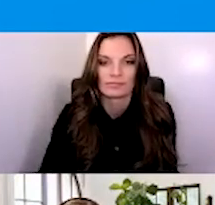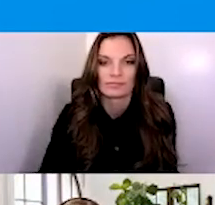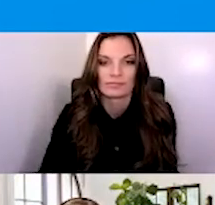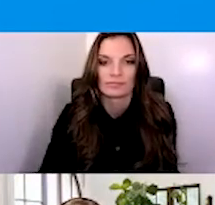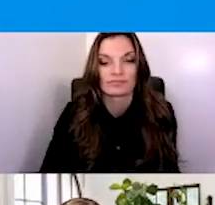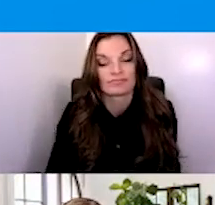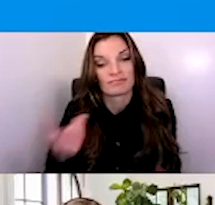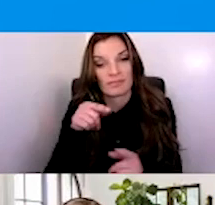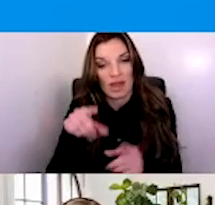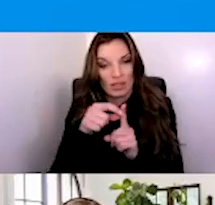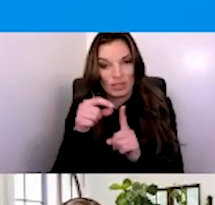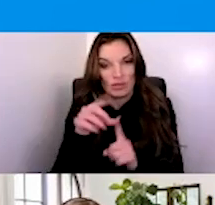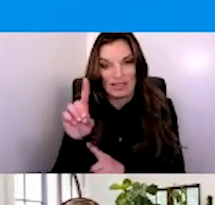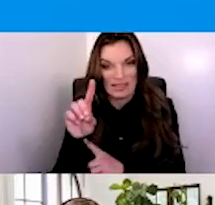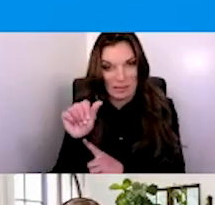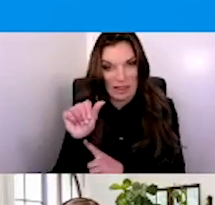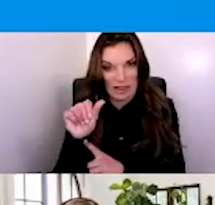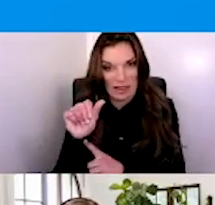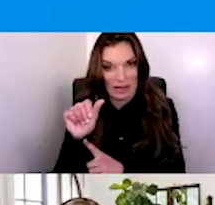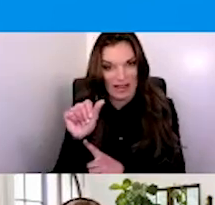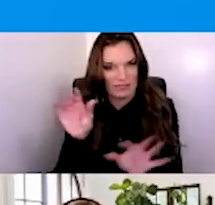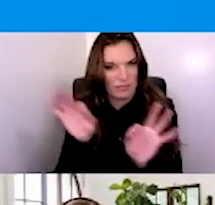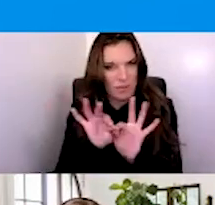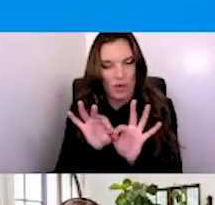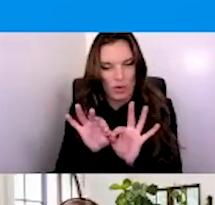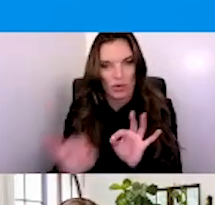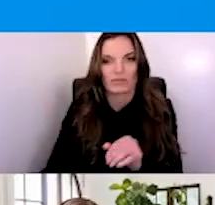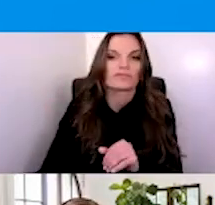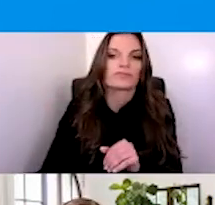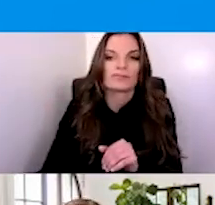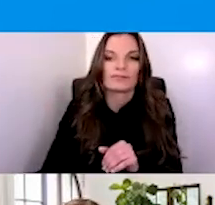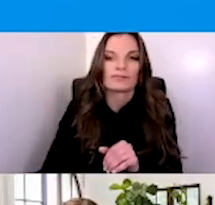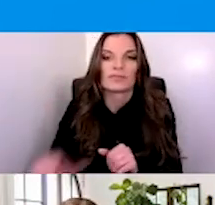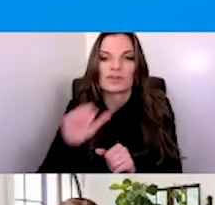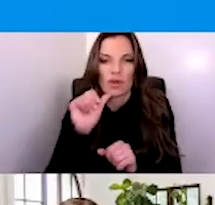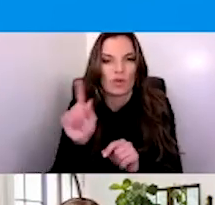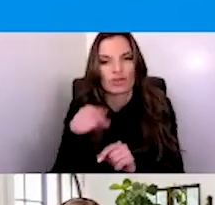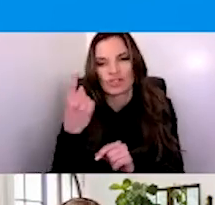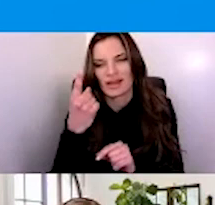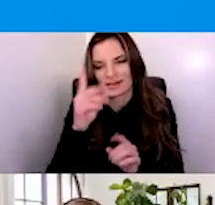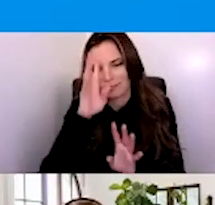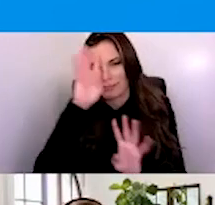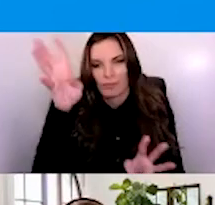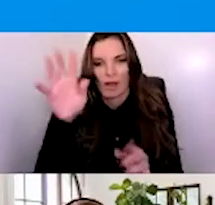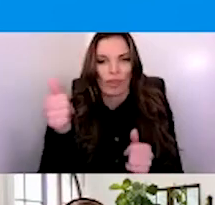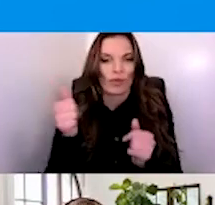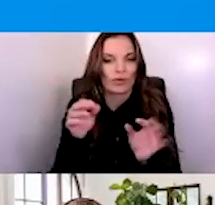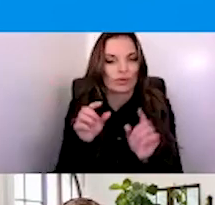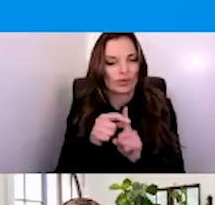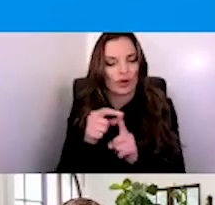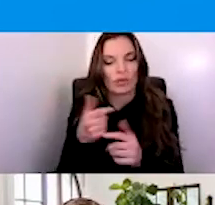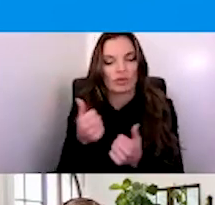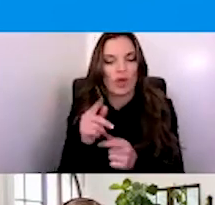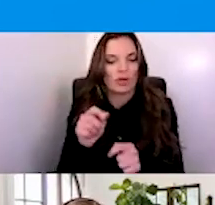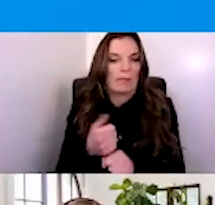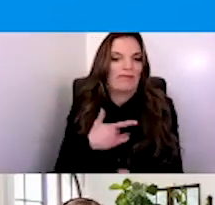word disability and disabled. Don't try to skirt around it. Don't try to make up other words that make you feel more comfortable.